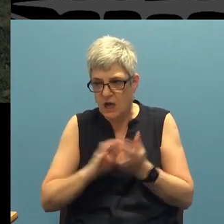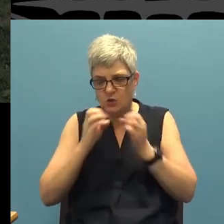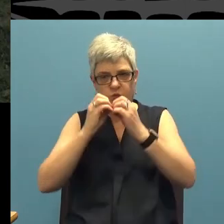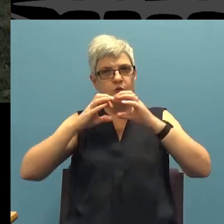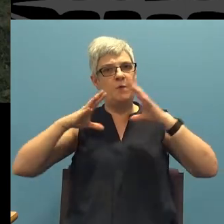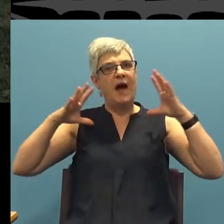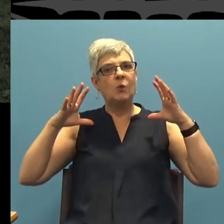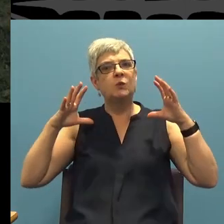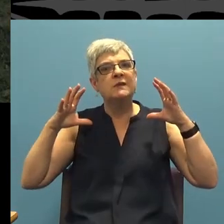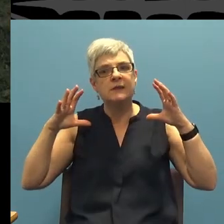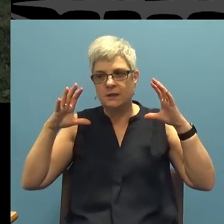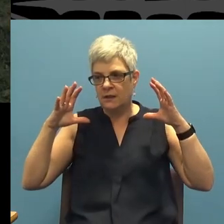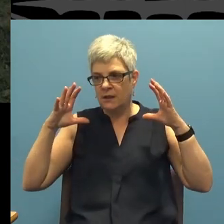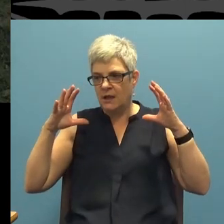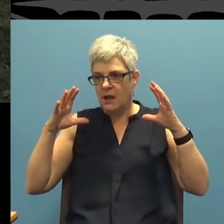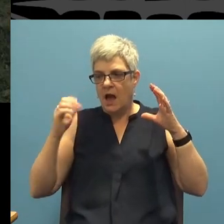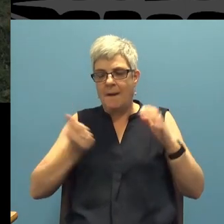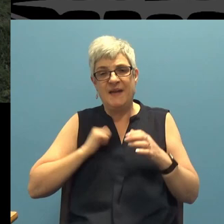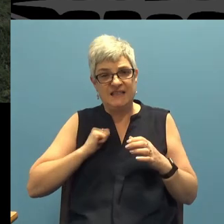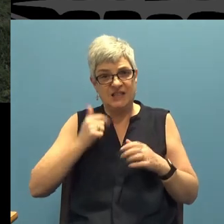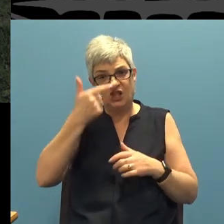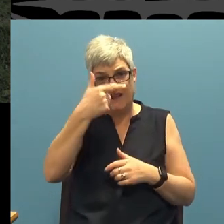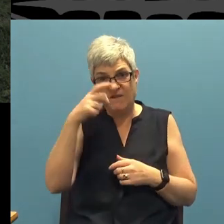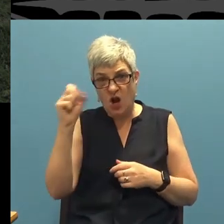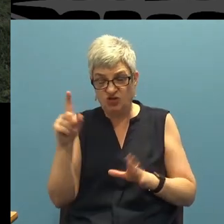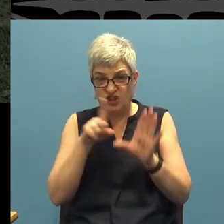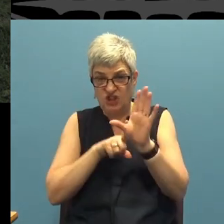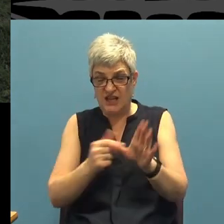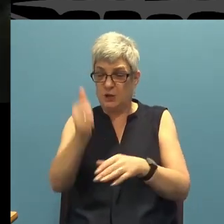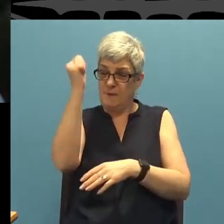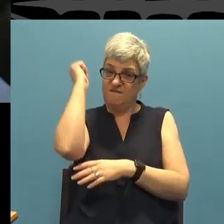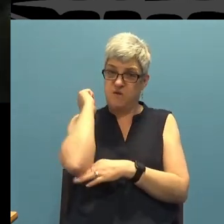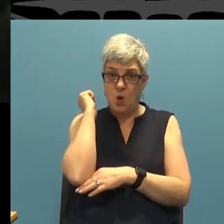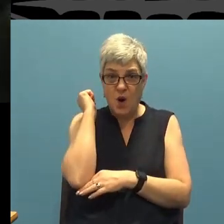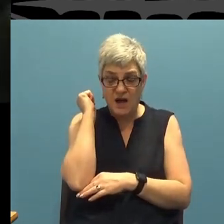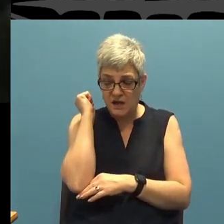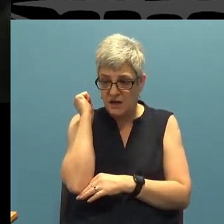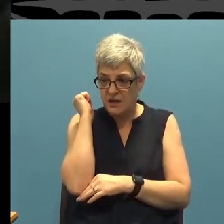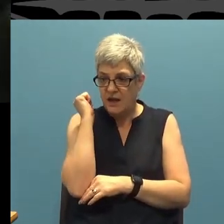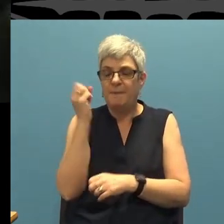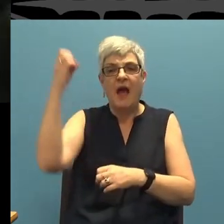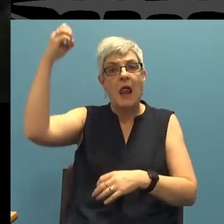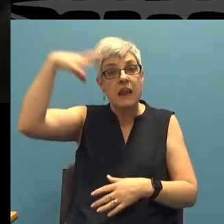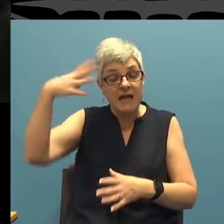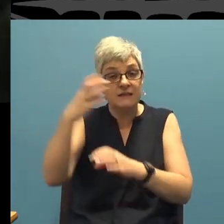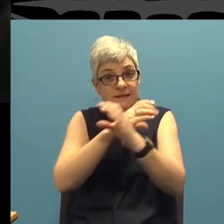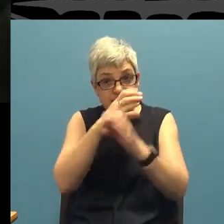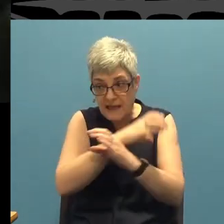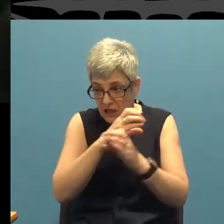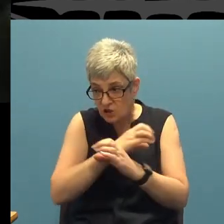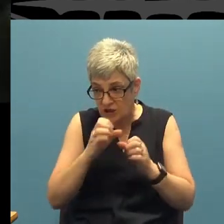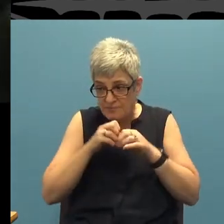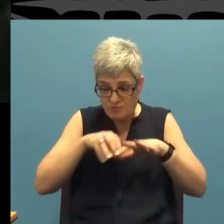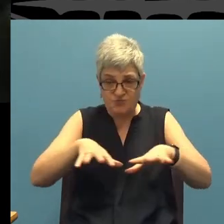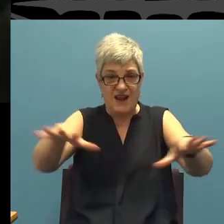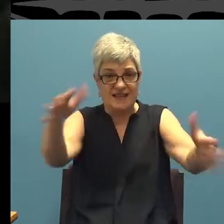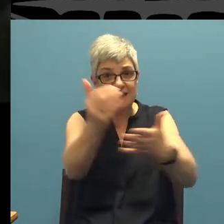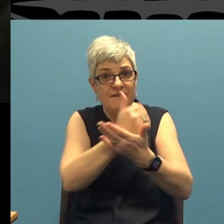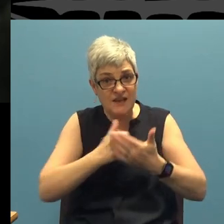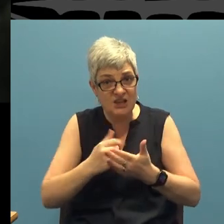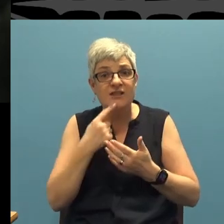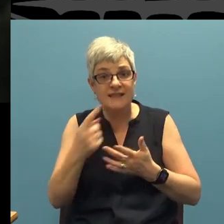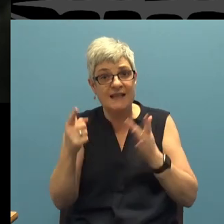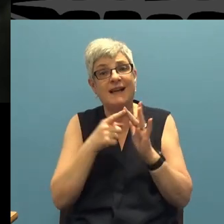the Christmas postcard, a message 700 years prior. He'll be a light to the searchers that spread salvation,